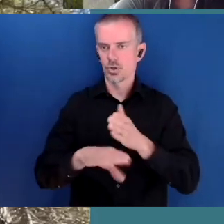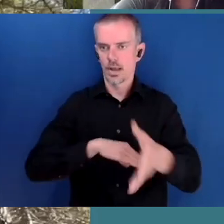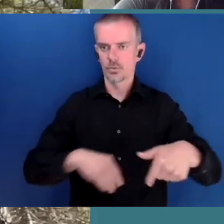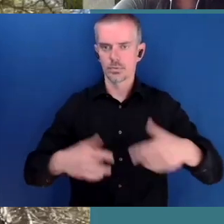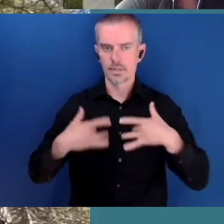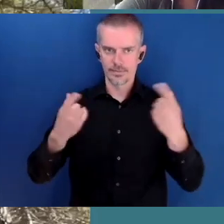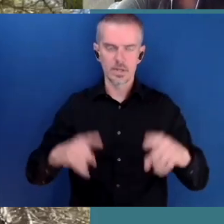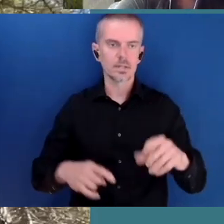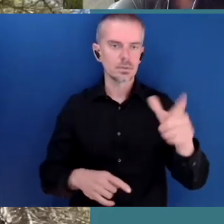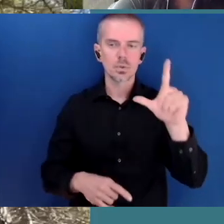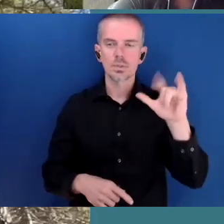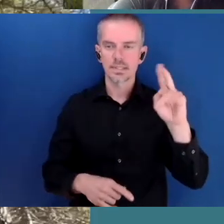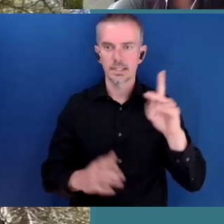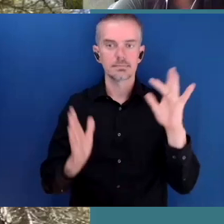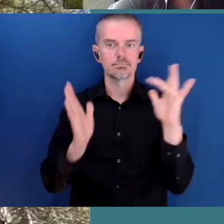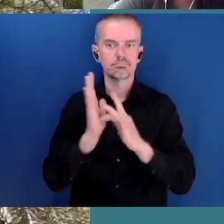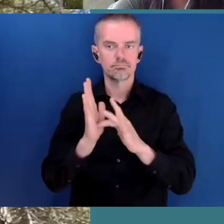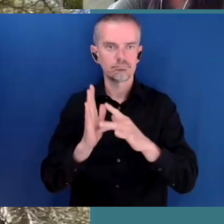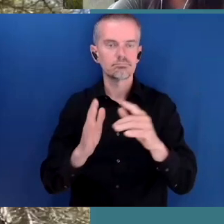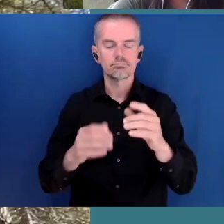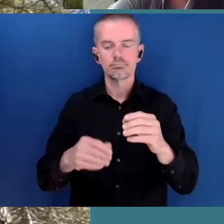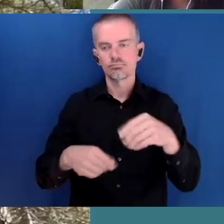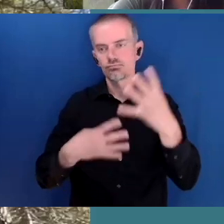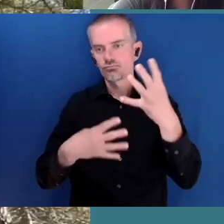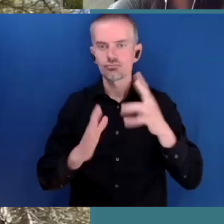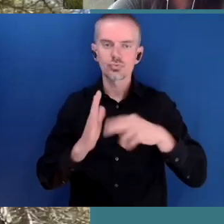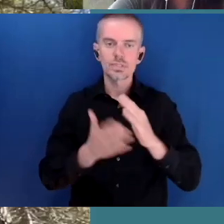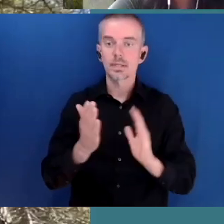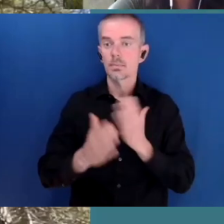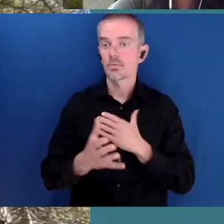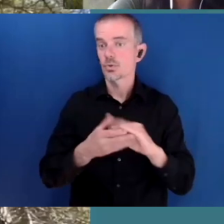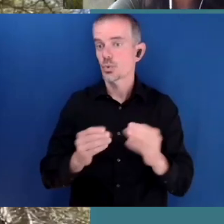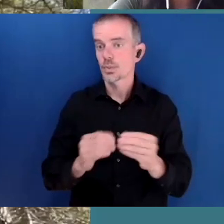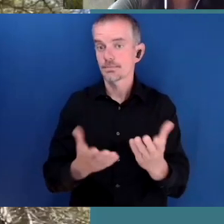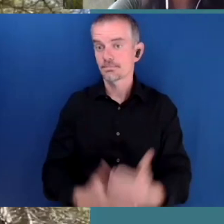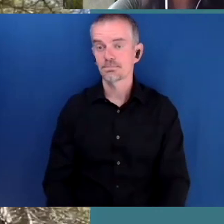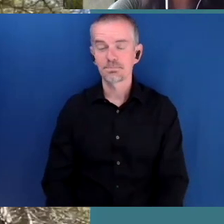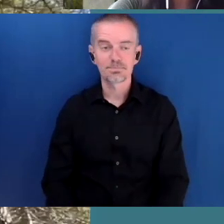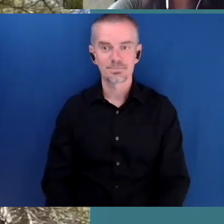here. Feel free to click around and read some of our stories to get inspired.